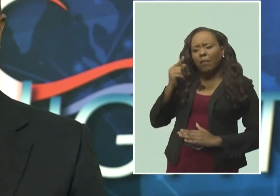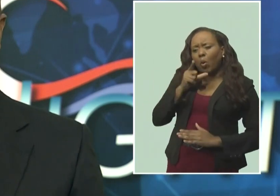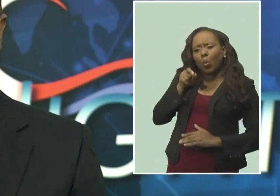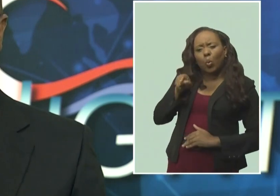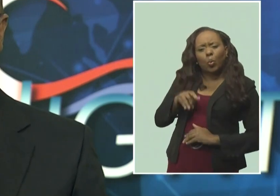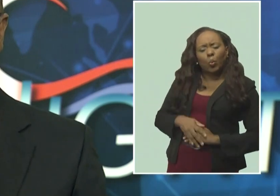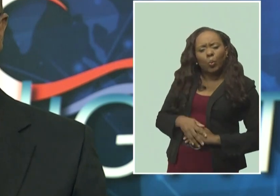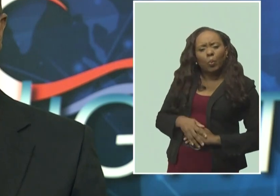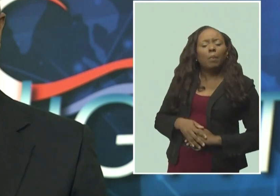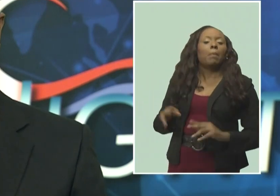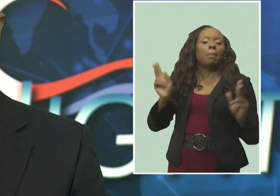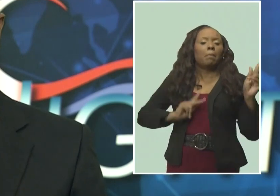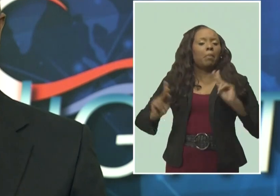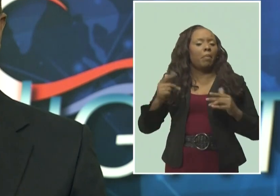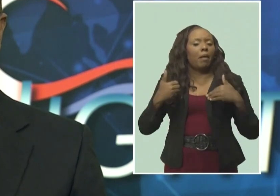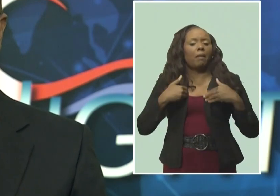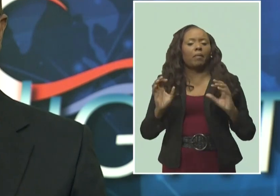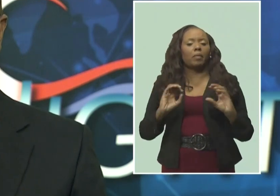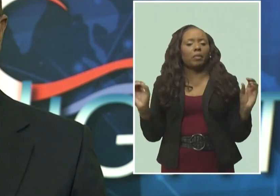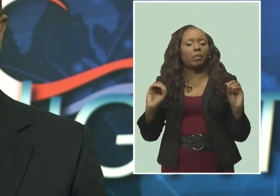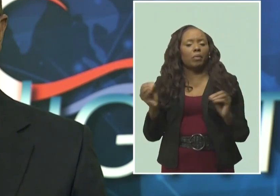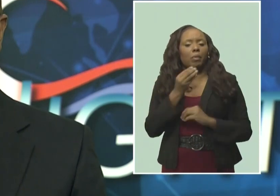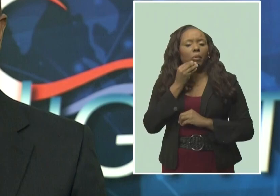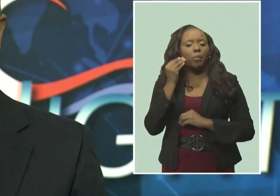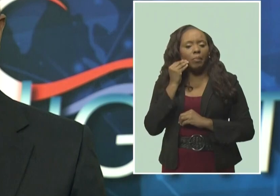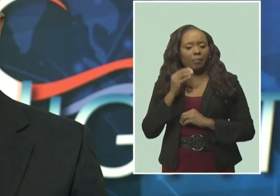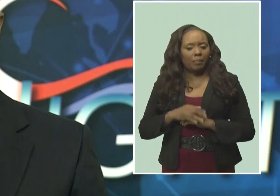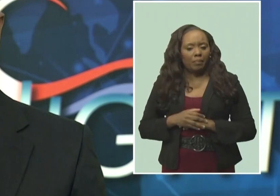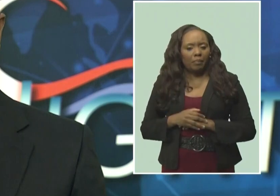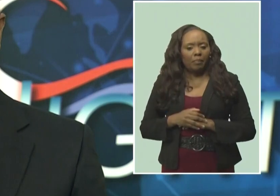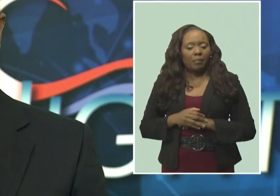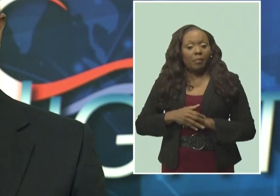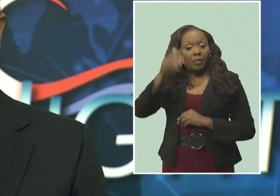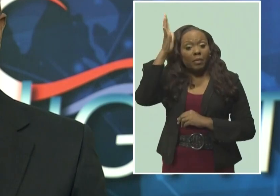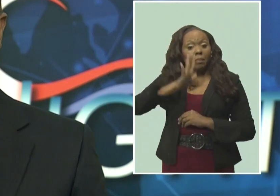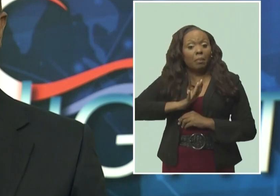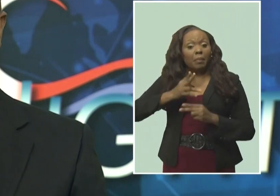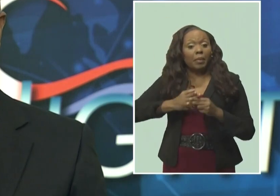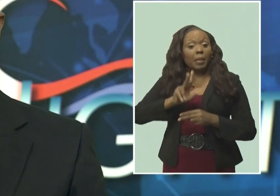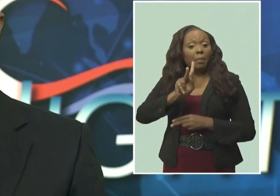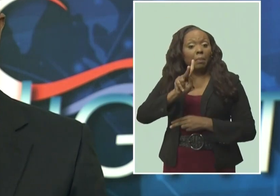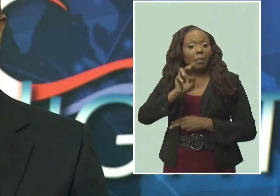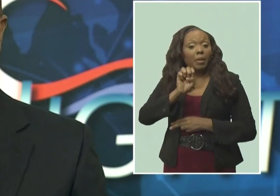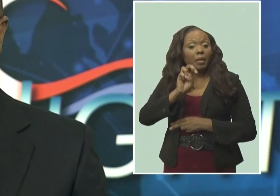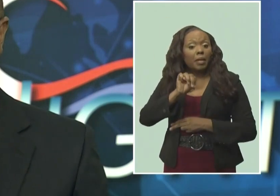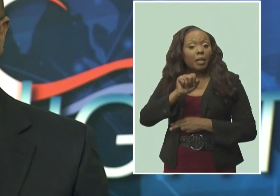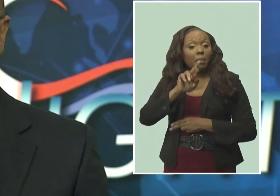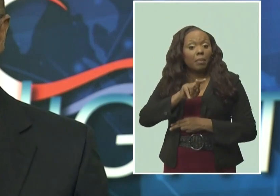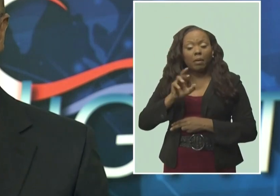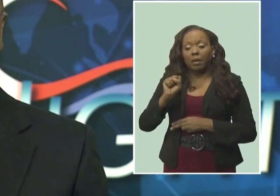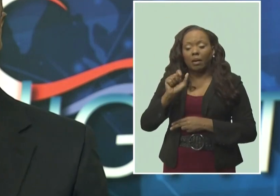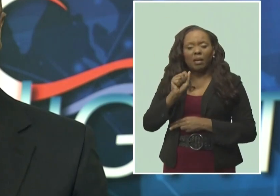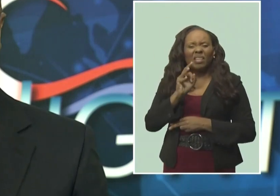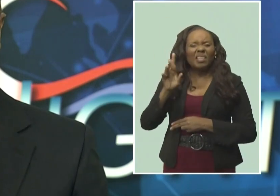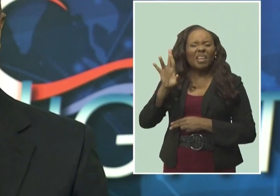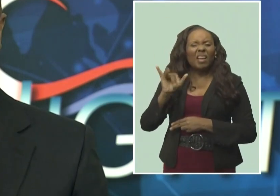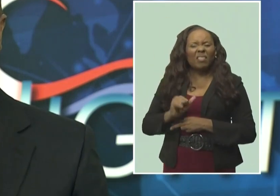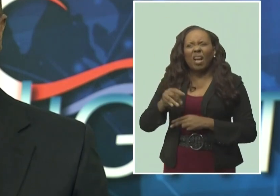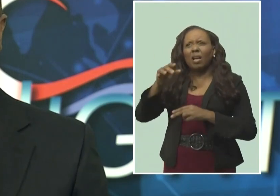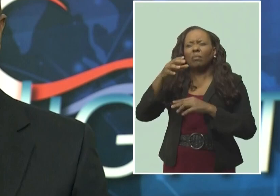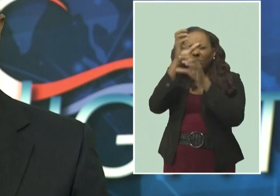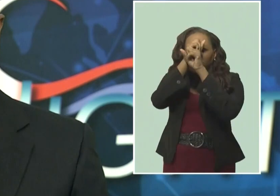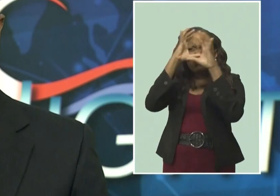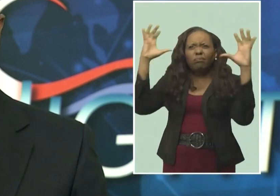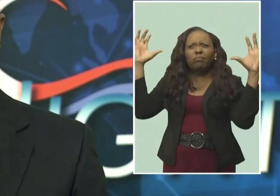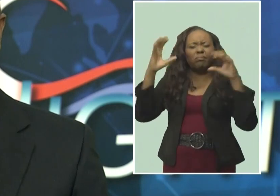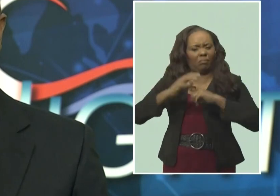from the president of the Barbados Alliance to End Homelessness, Kimar Safri, who says it's part of a housing solution policy he's envisaged.